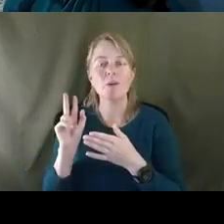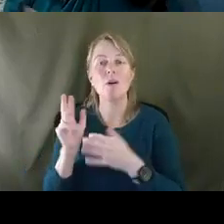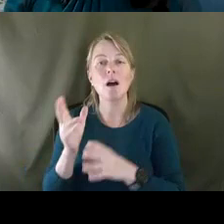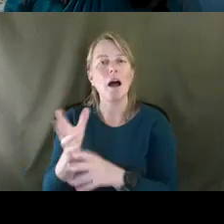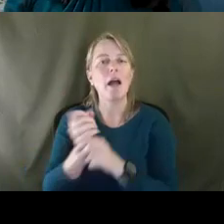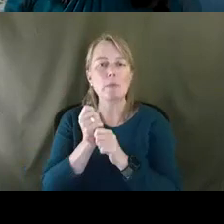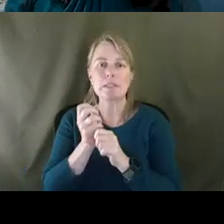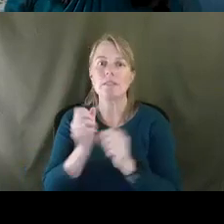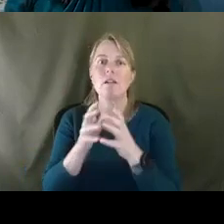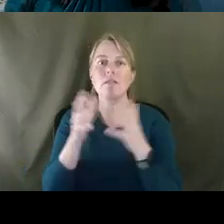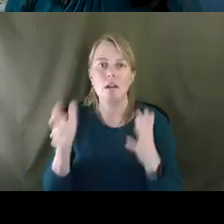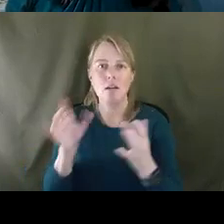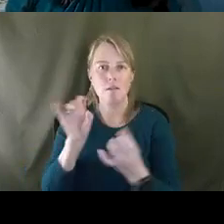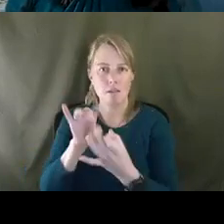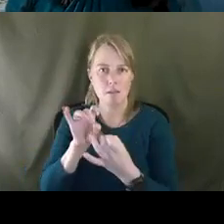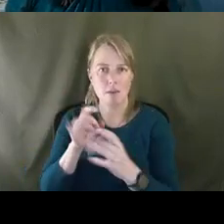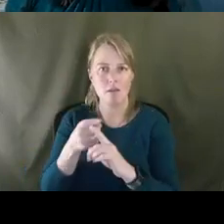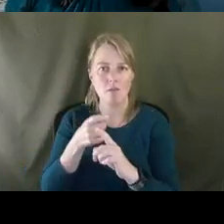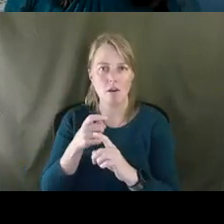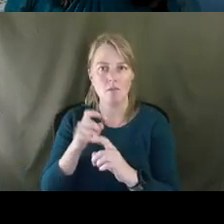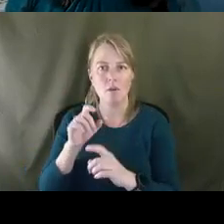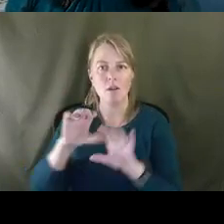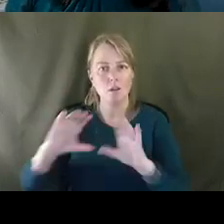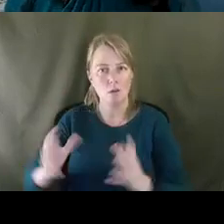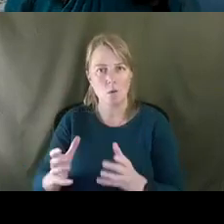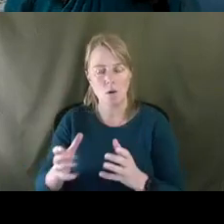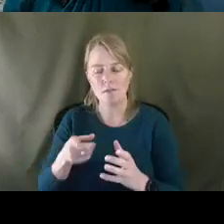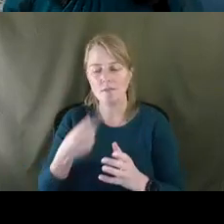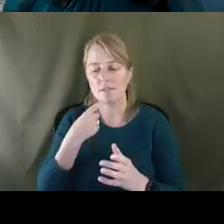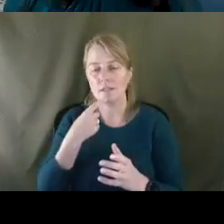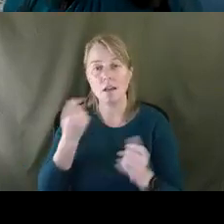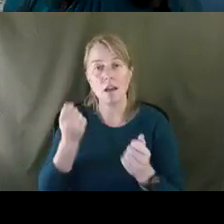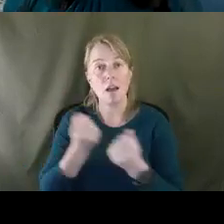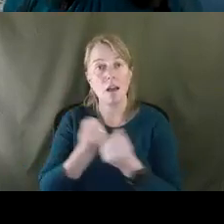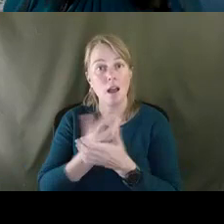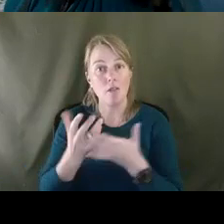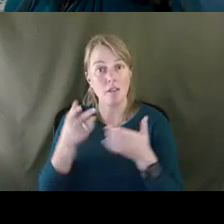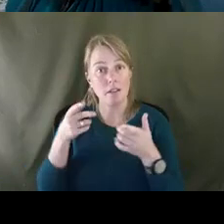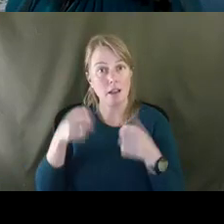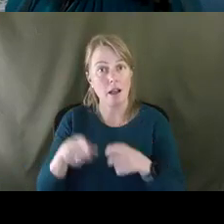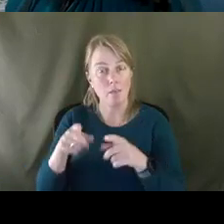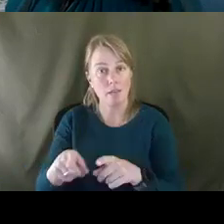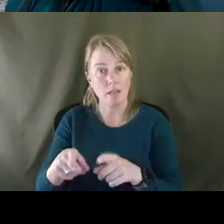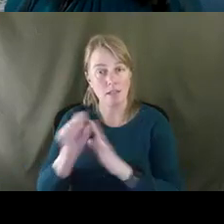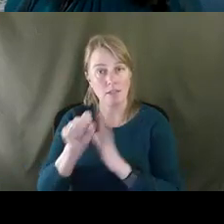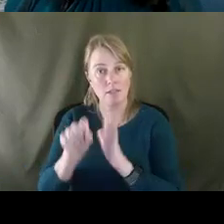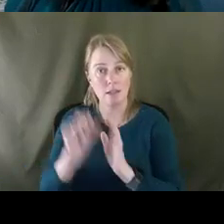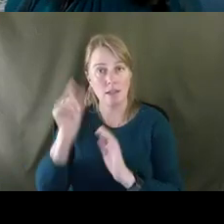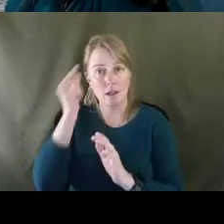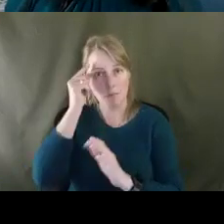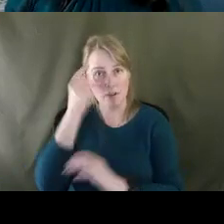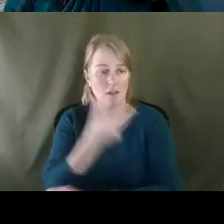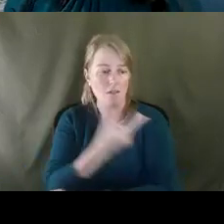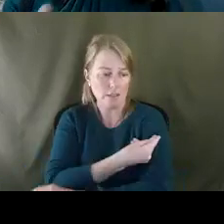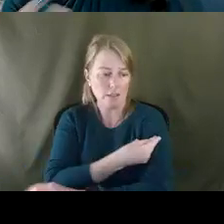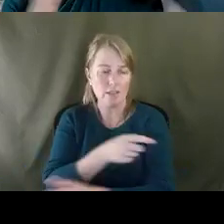a lot of feedback back from the cohort members saying that everything that's been happening in state government with the vaccine